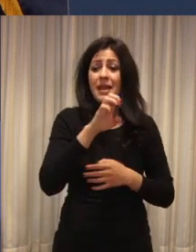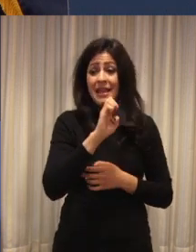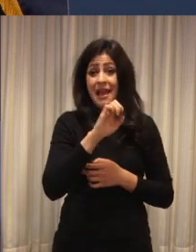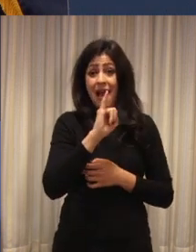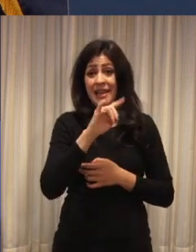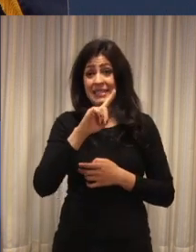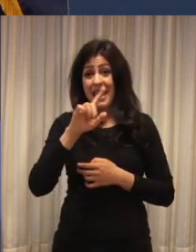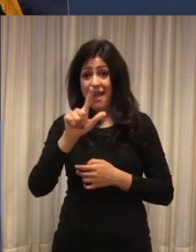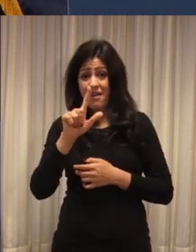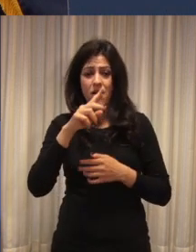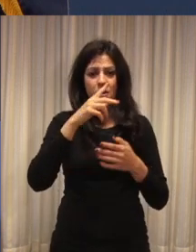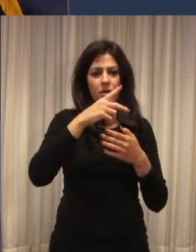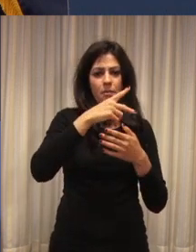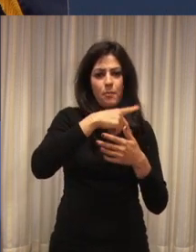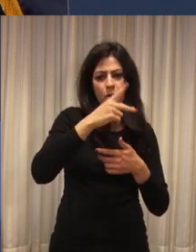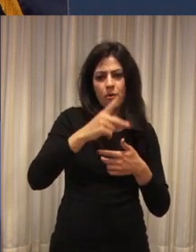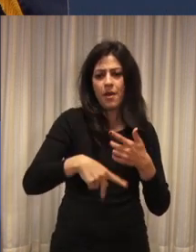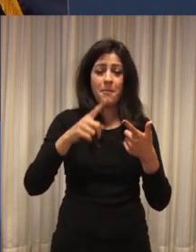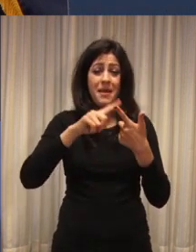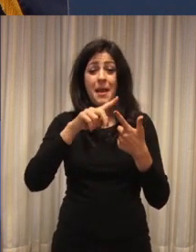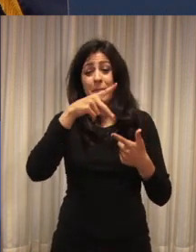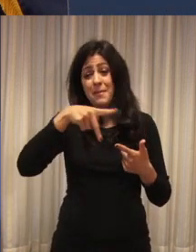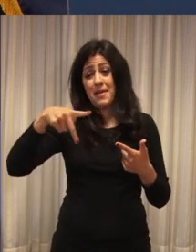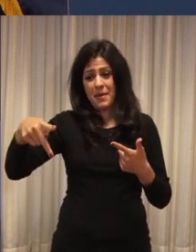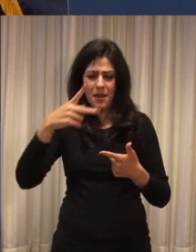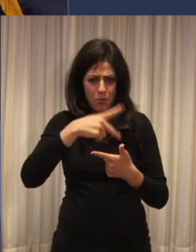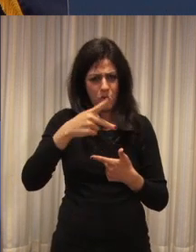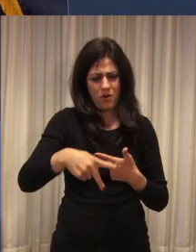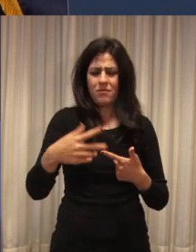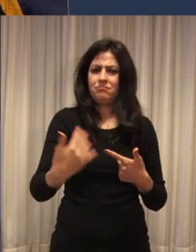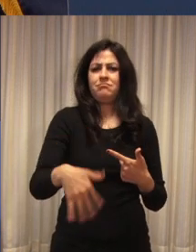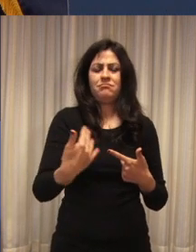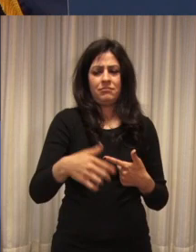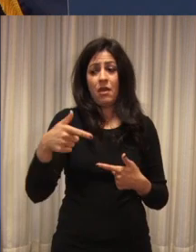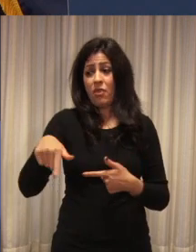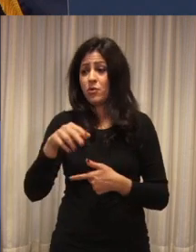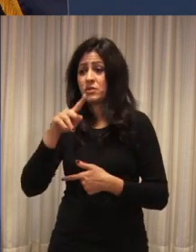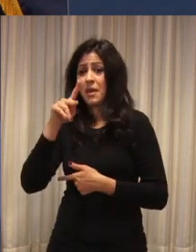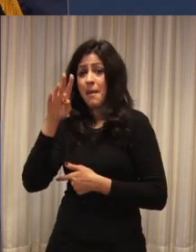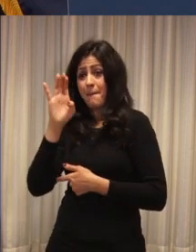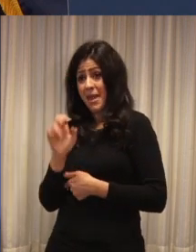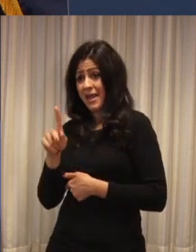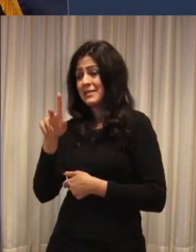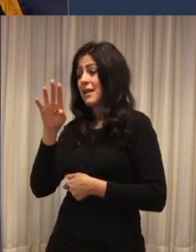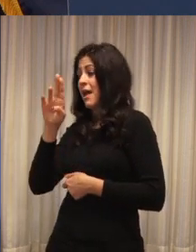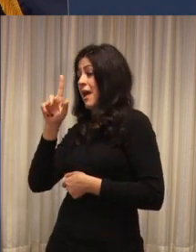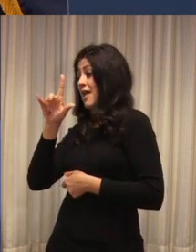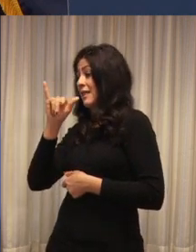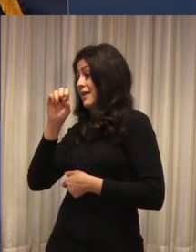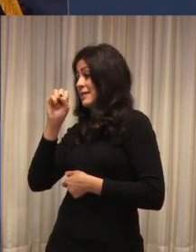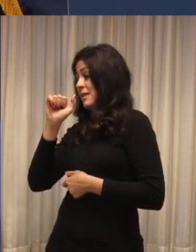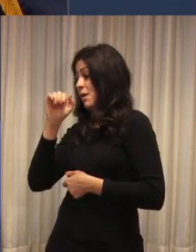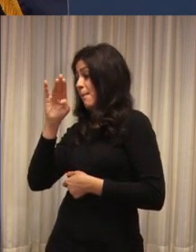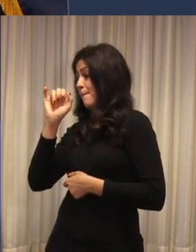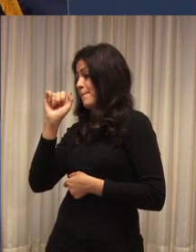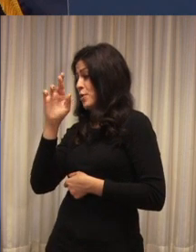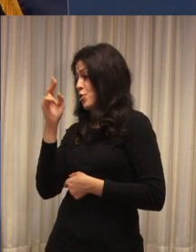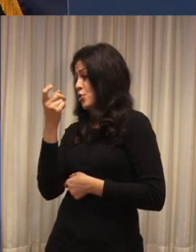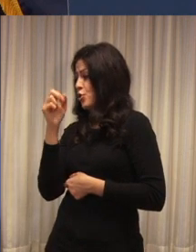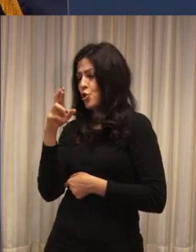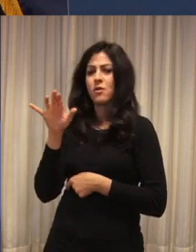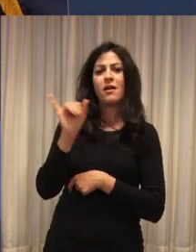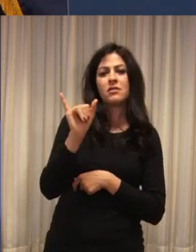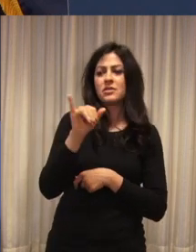the EIDL program and the PPP program. Those banks, Lisa Berger and our economic development team, have all been